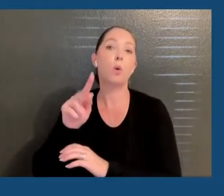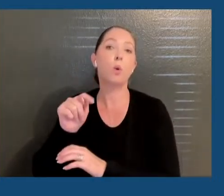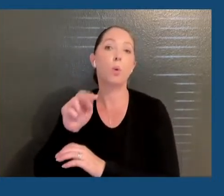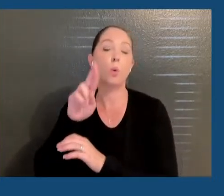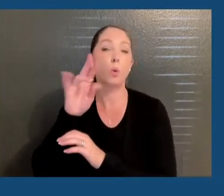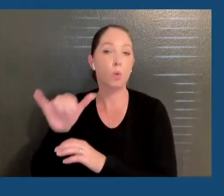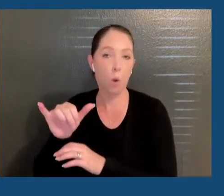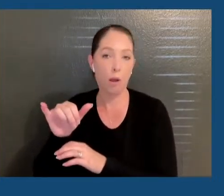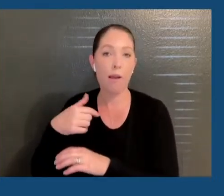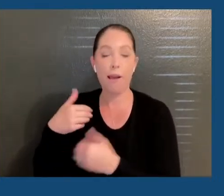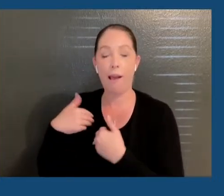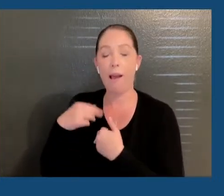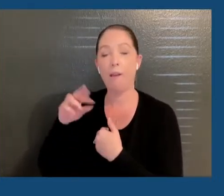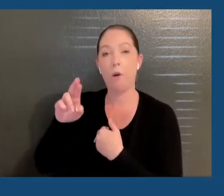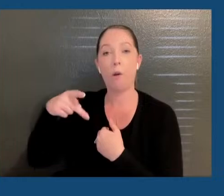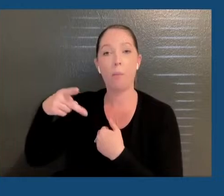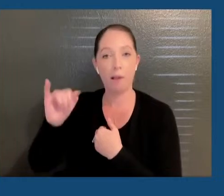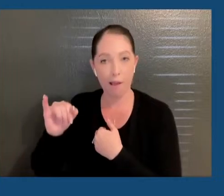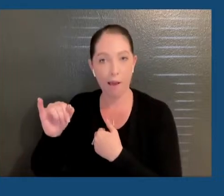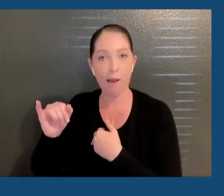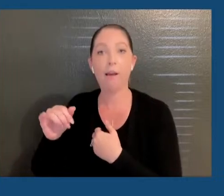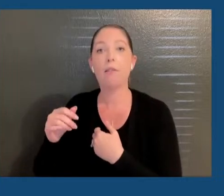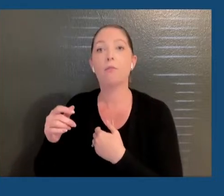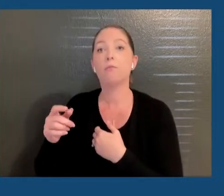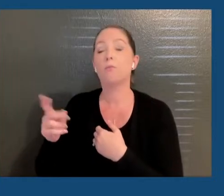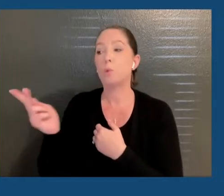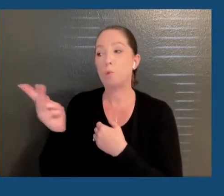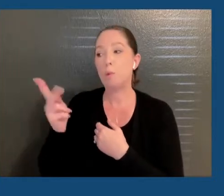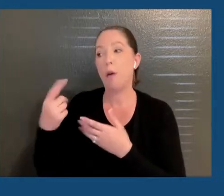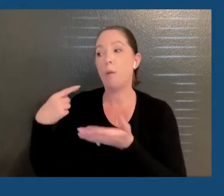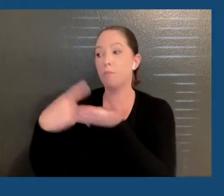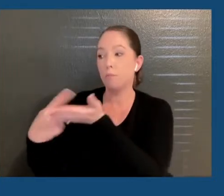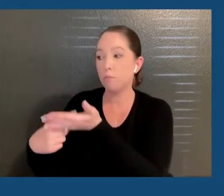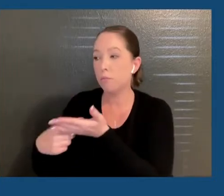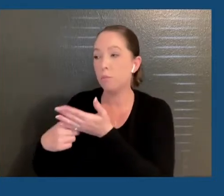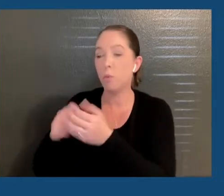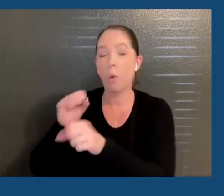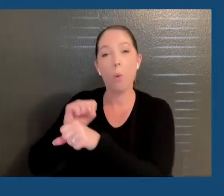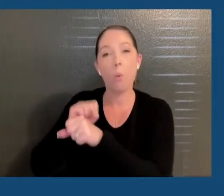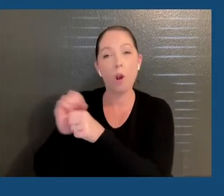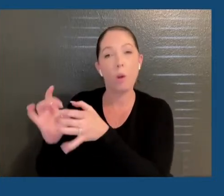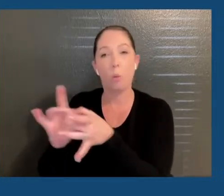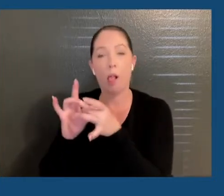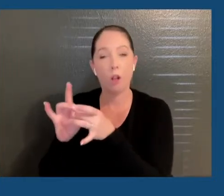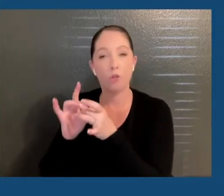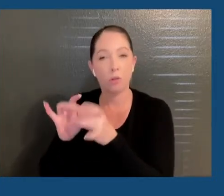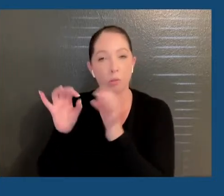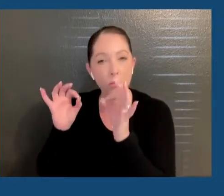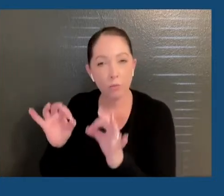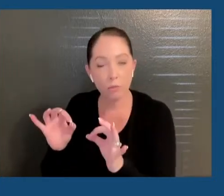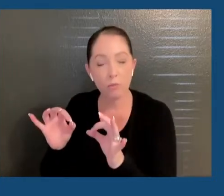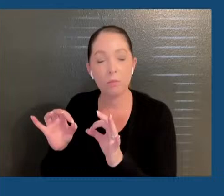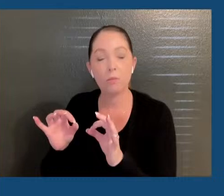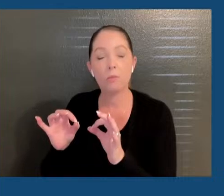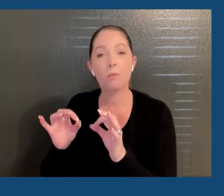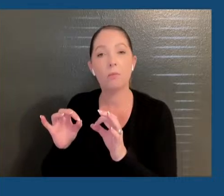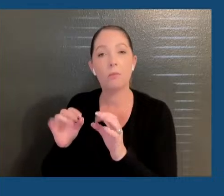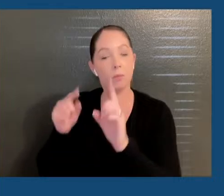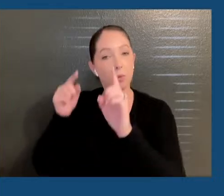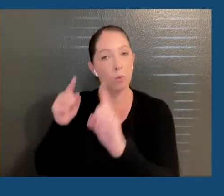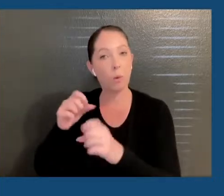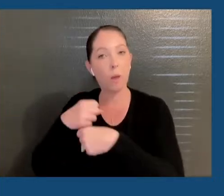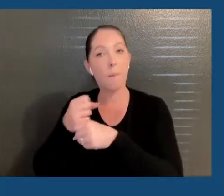Marty Schmidt and Havidan have struck up a great working relationship. And it's about making sure, and through your